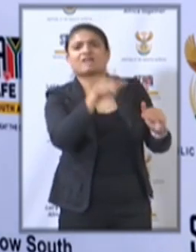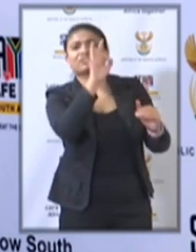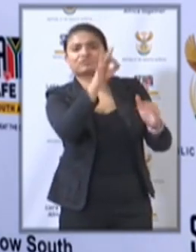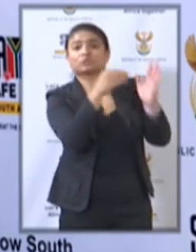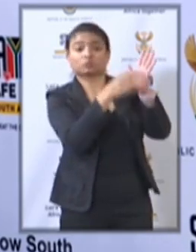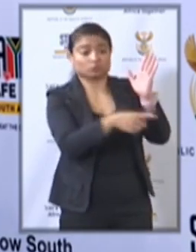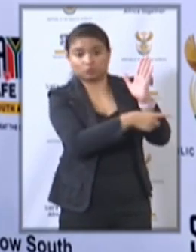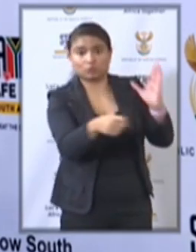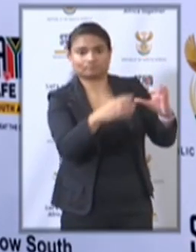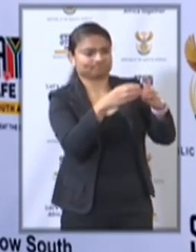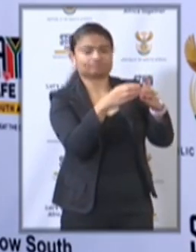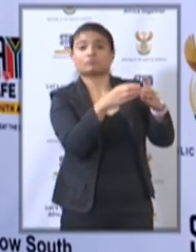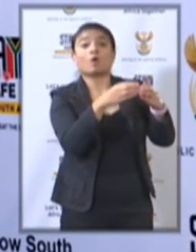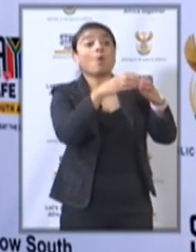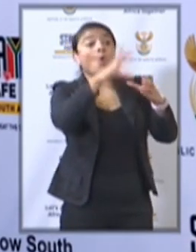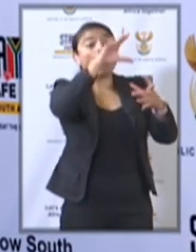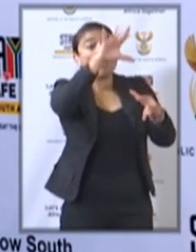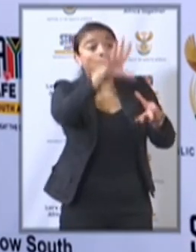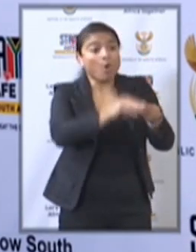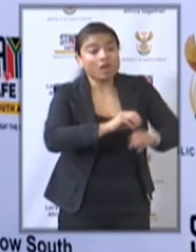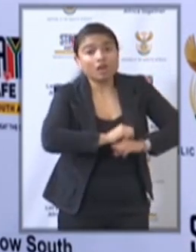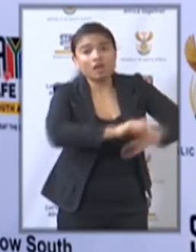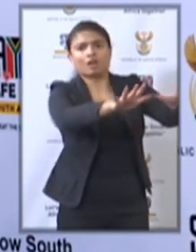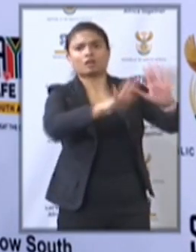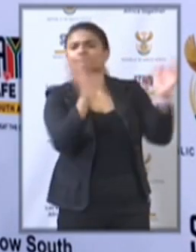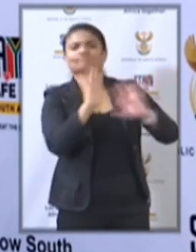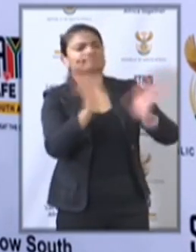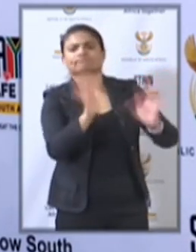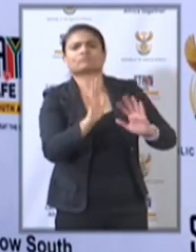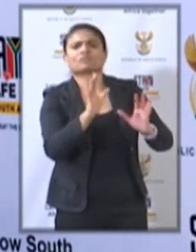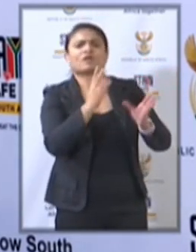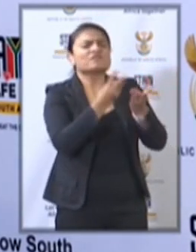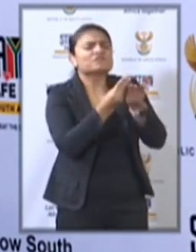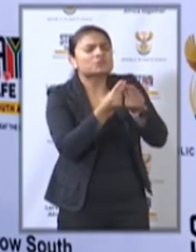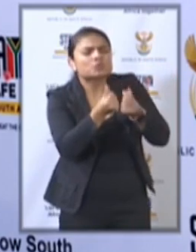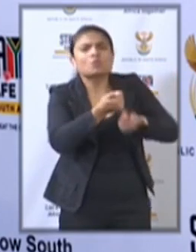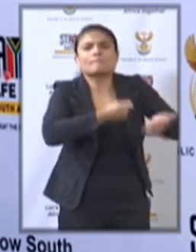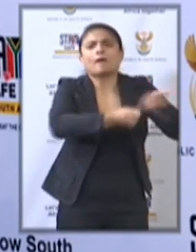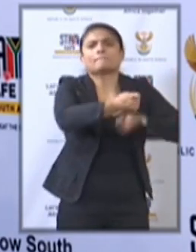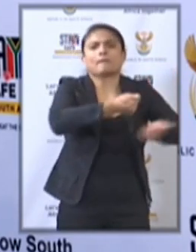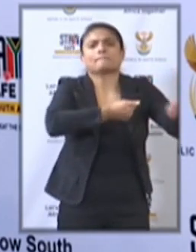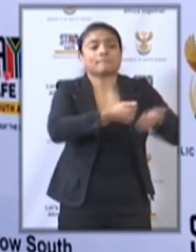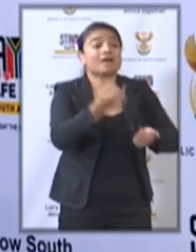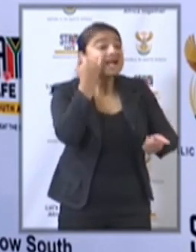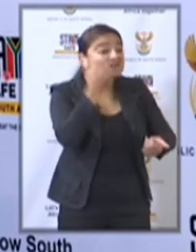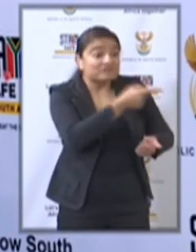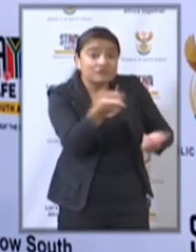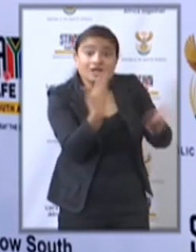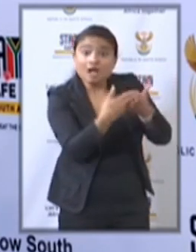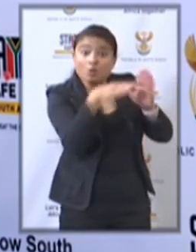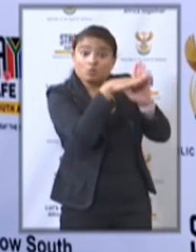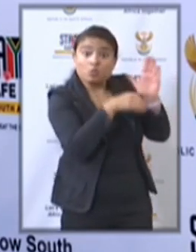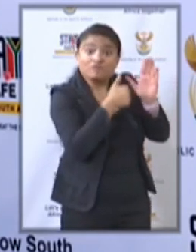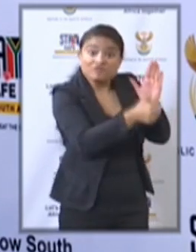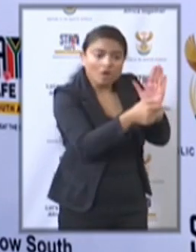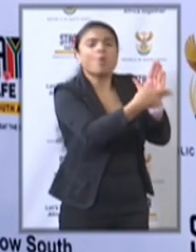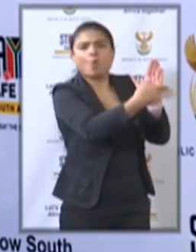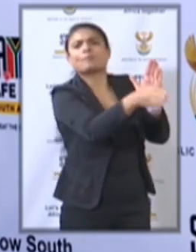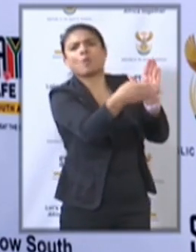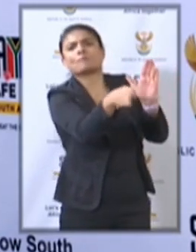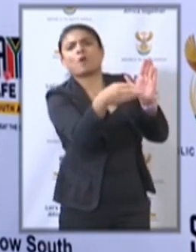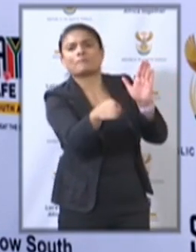learning centers to comply with regulations, especially the issue of physical distancing and the provision